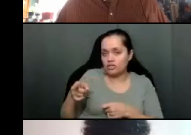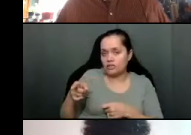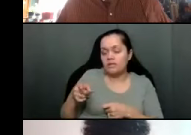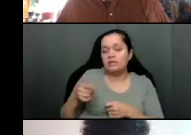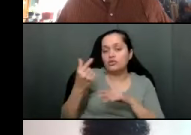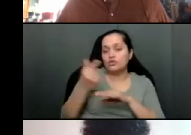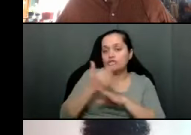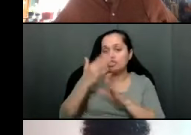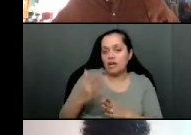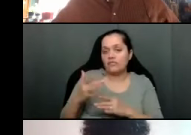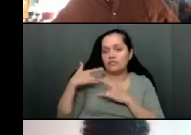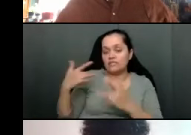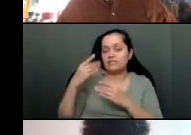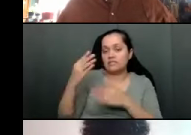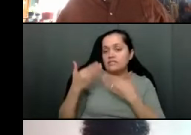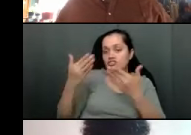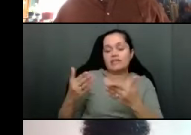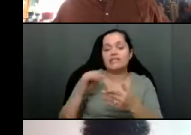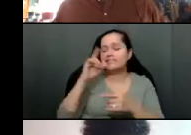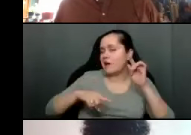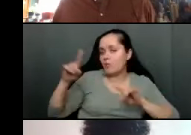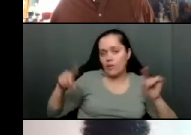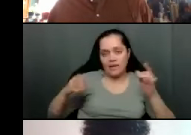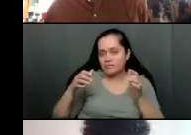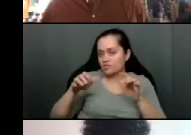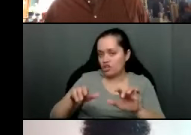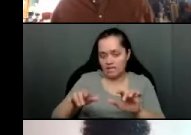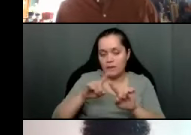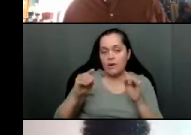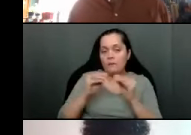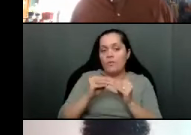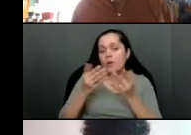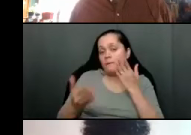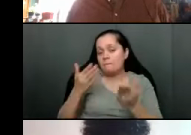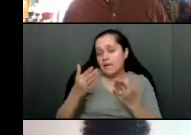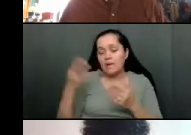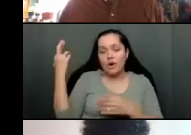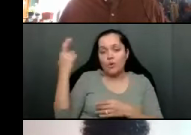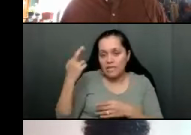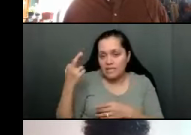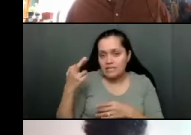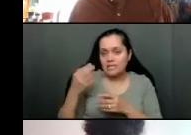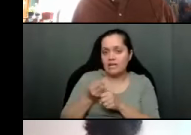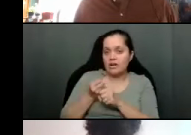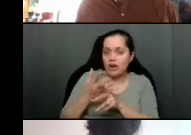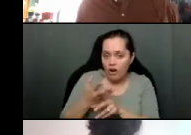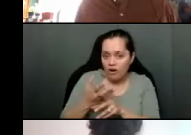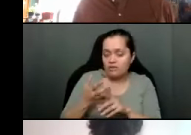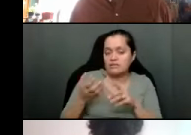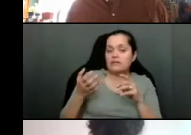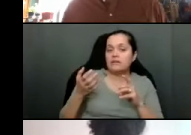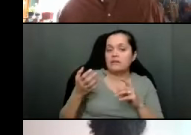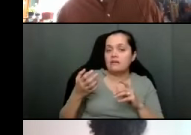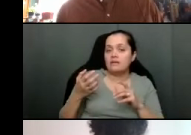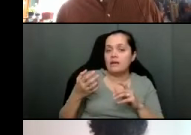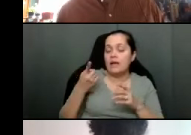geographer tends to suggest it's not random chance, but there may be some cause, there may be some reason.